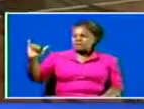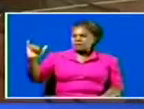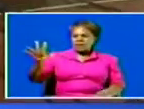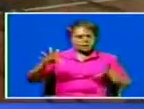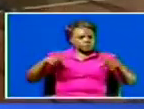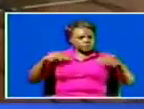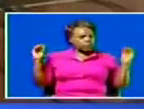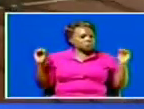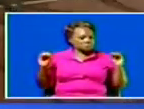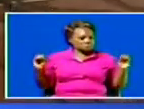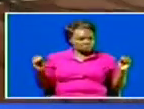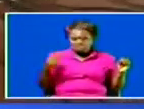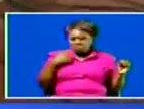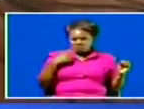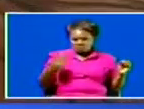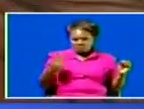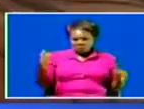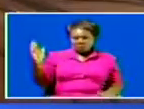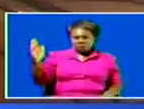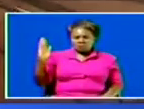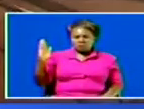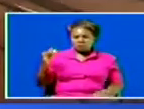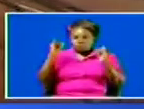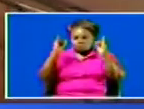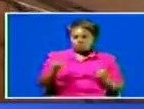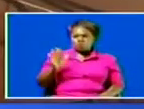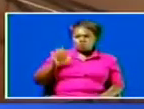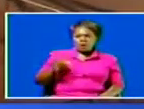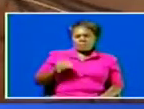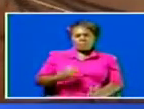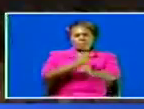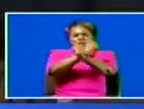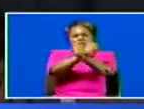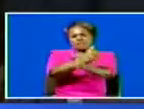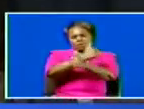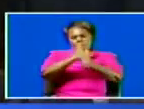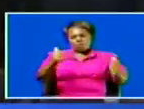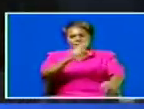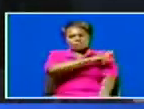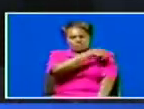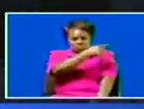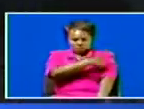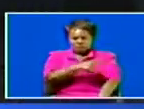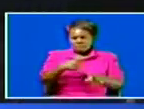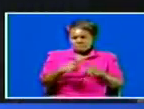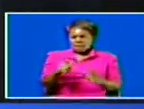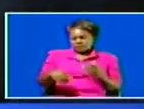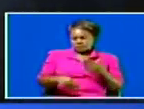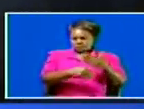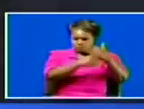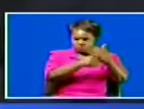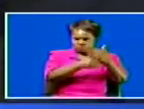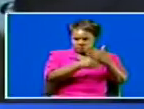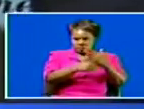the claims, maintaining that the security of every new mother was guaranteed at the hospital. She was, however, quick to add